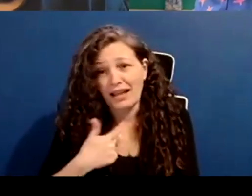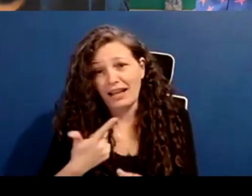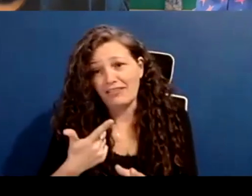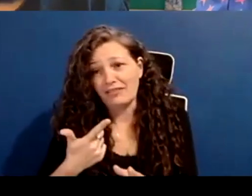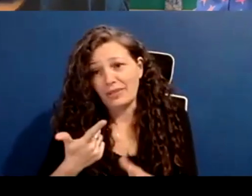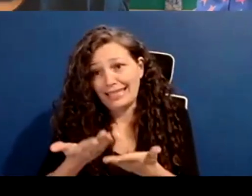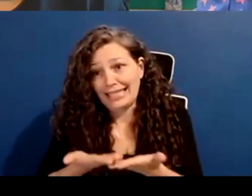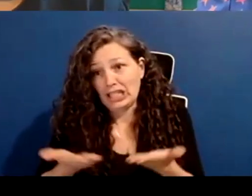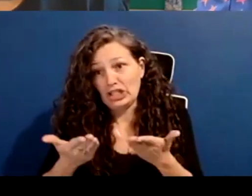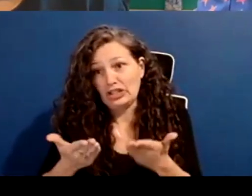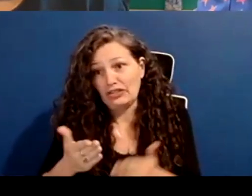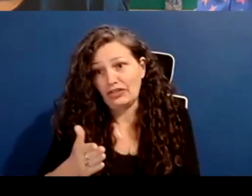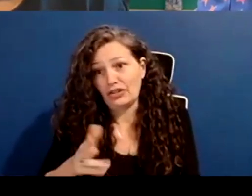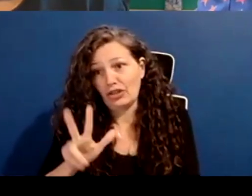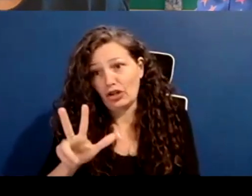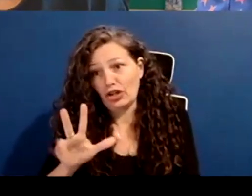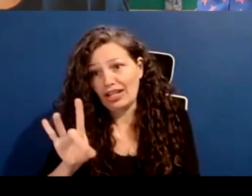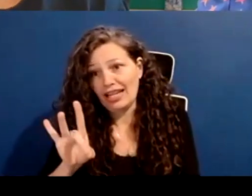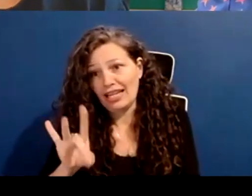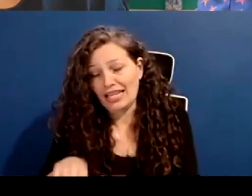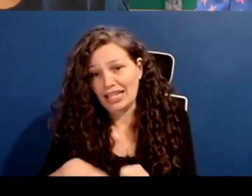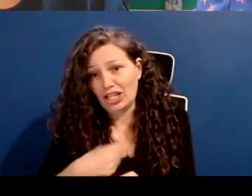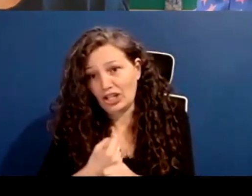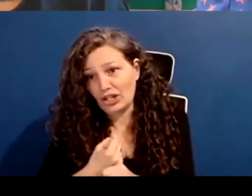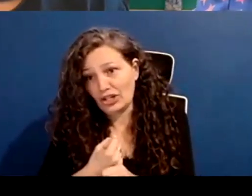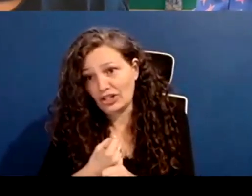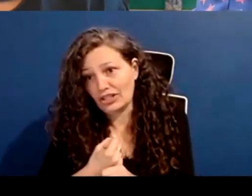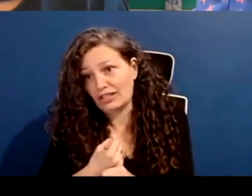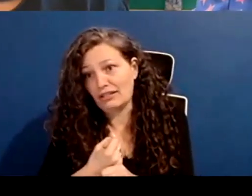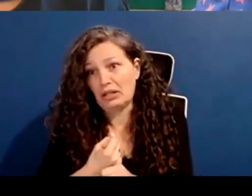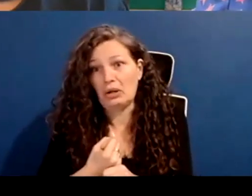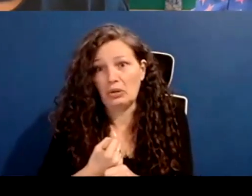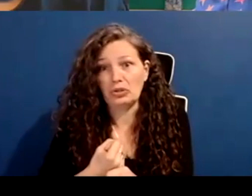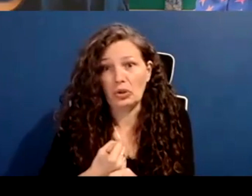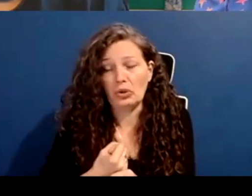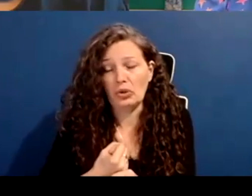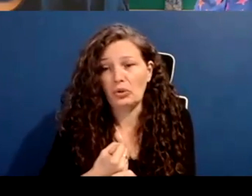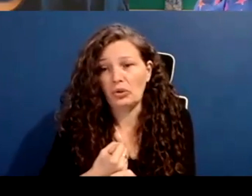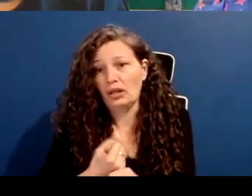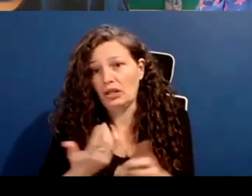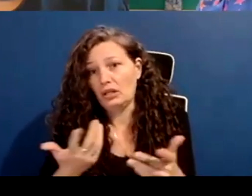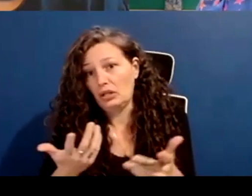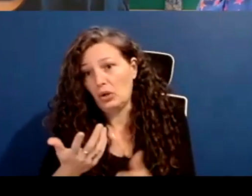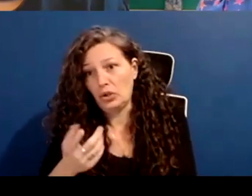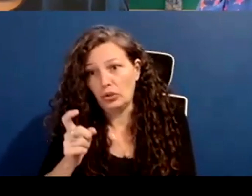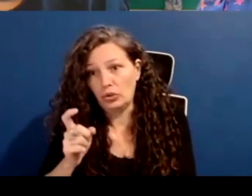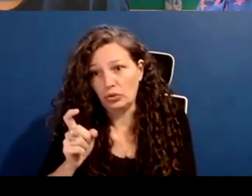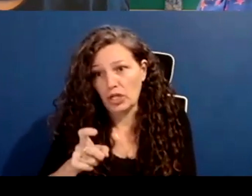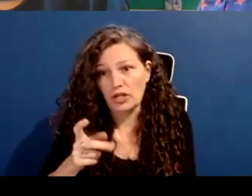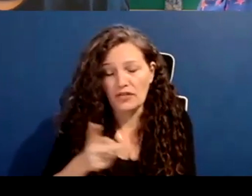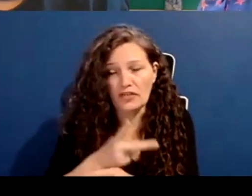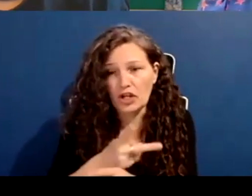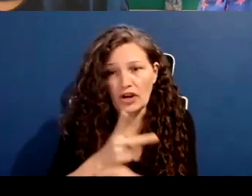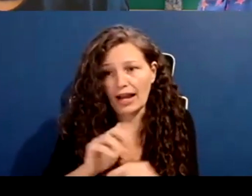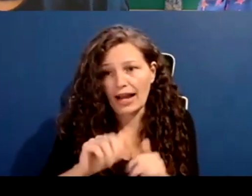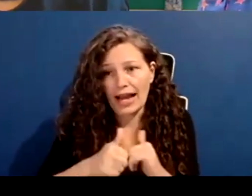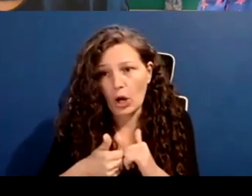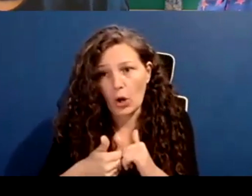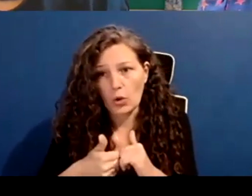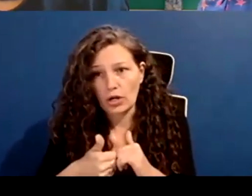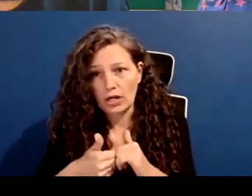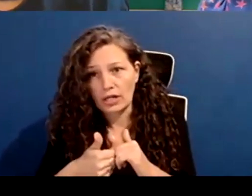would have figured out a way to do better for yourself, right? That's sort of the impetus of what a lot of times it's interpreted as.